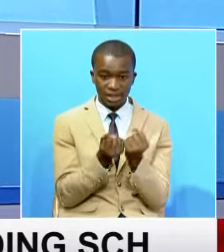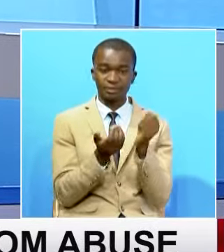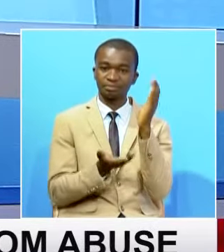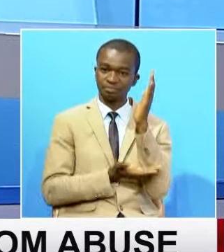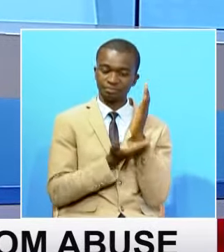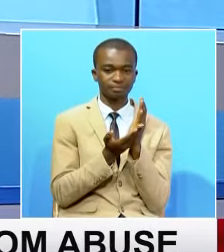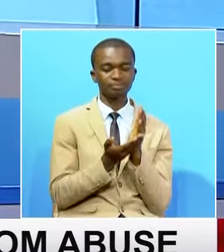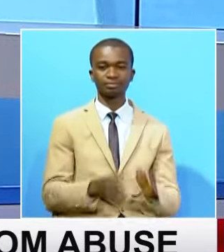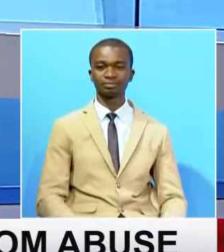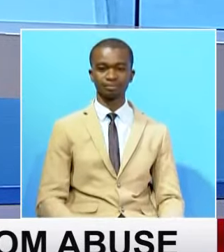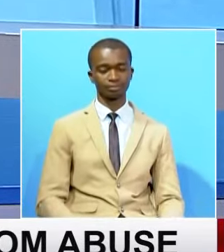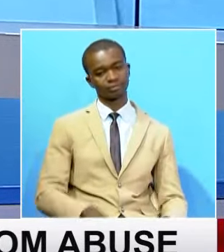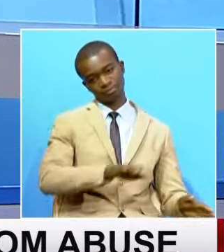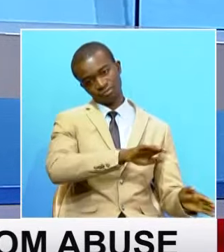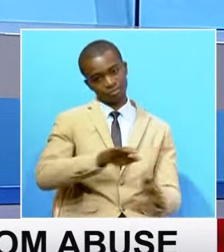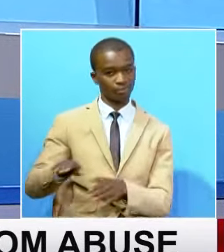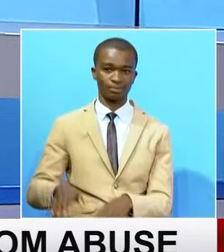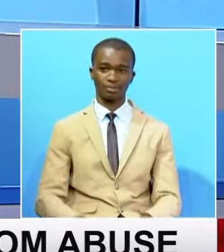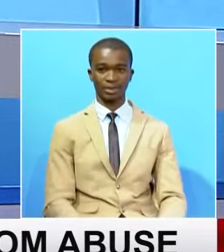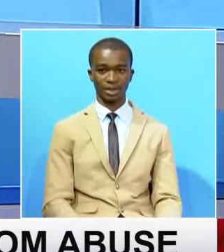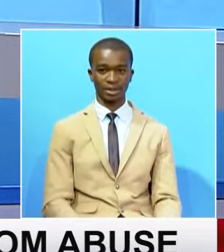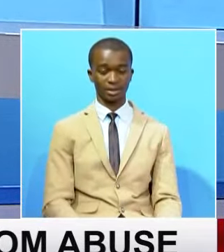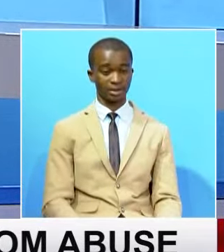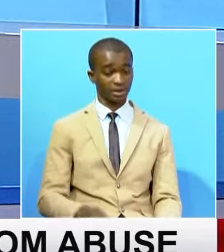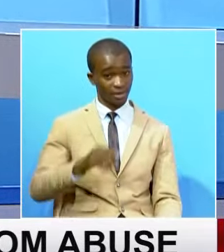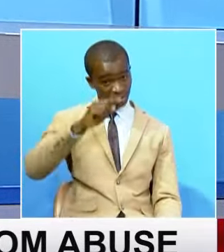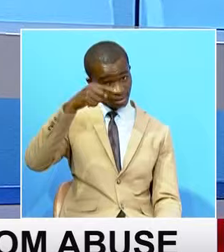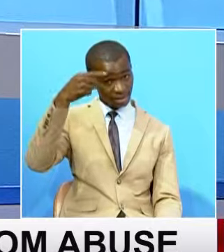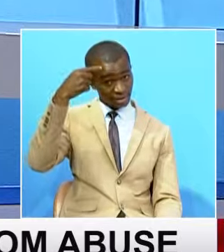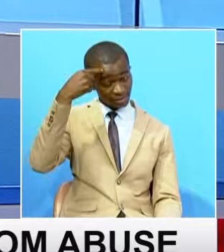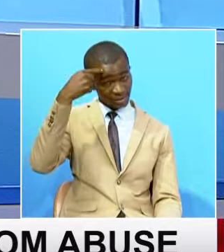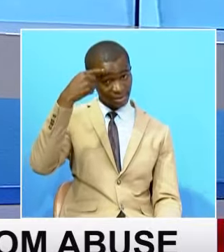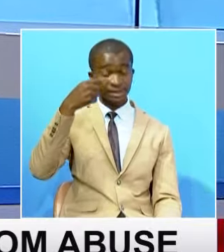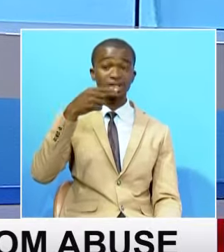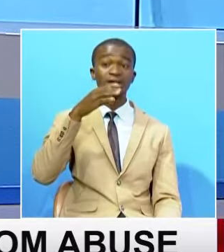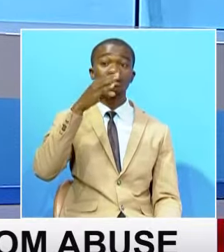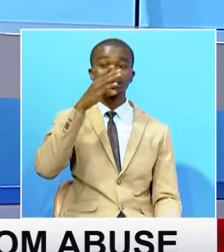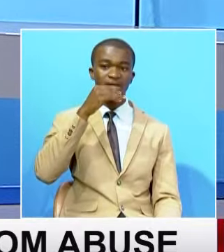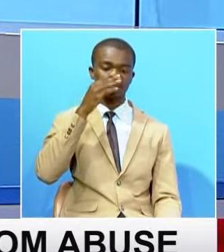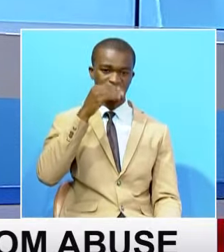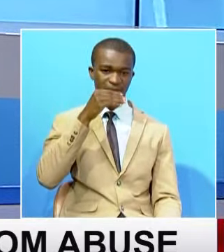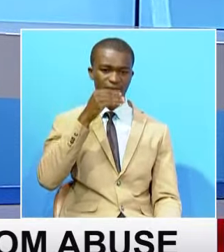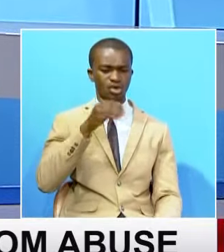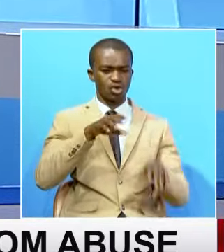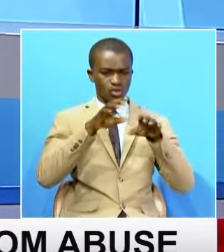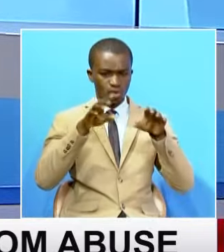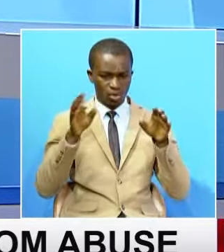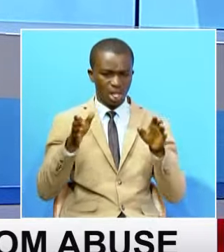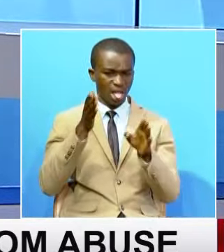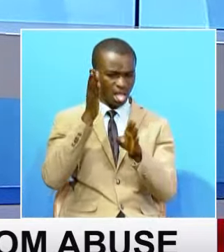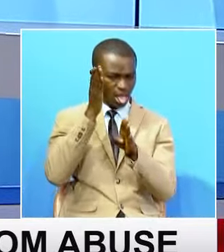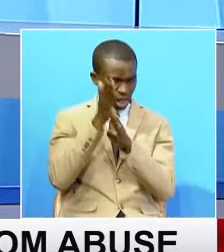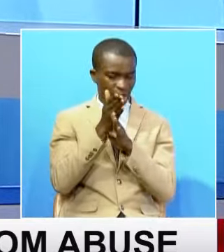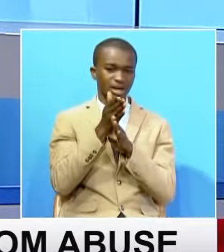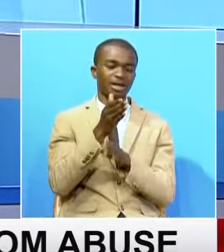We continue with the news. Government has reiterated its commitment to ensuring that children, especially girls, are protected from